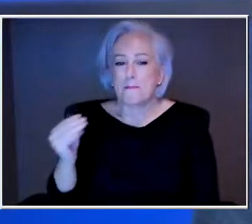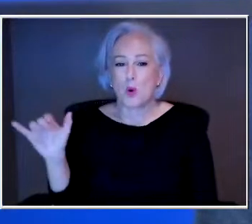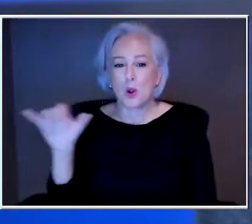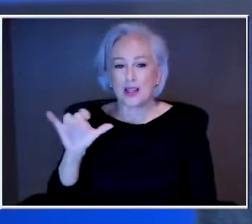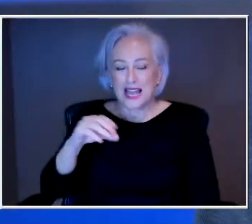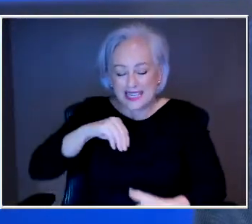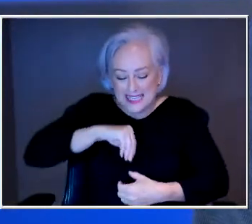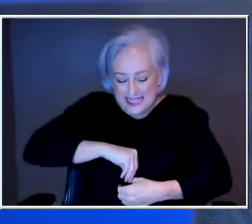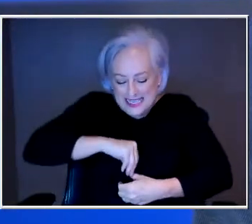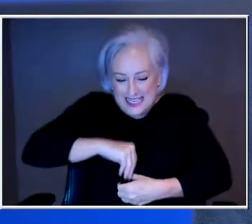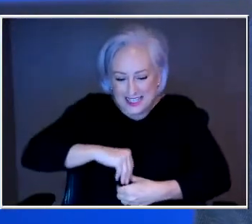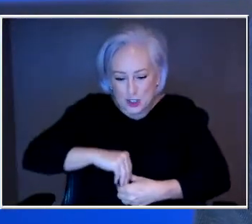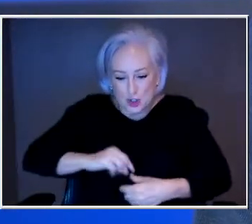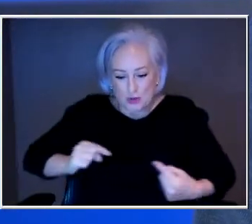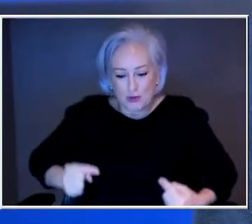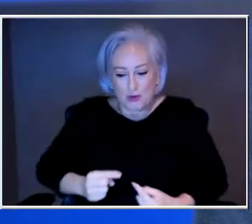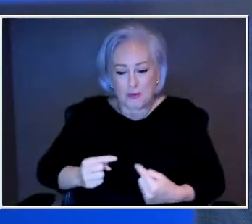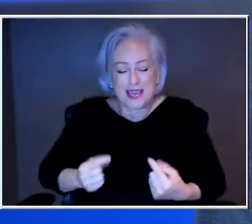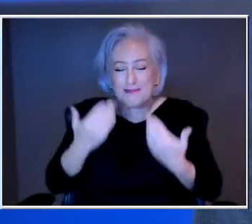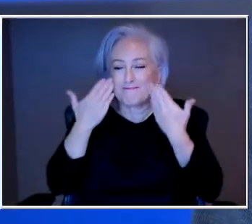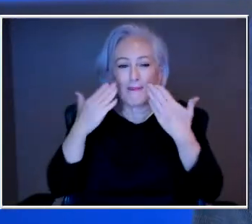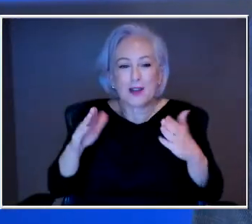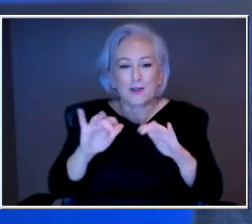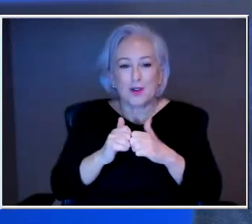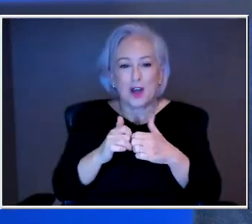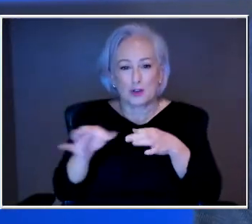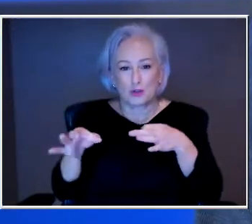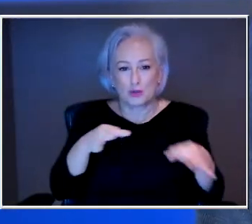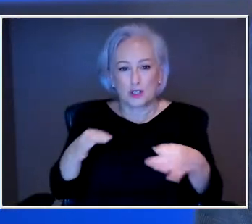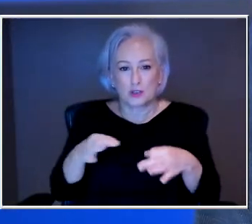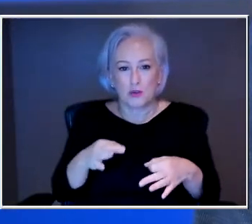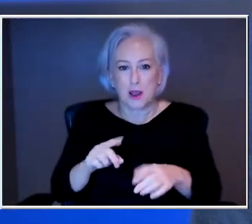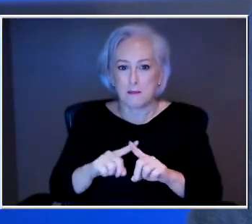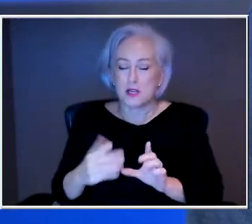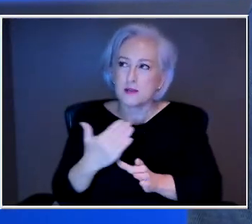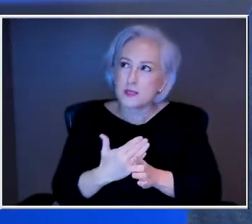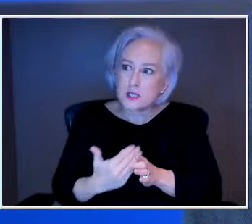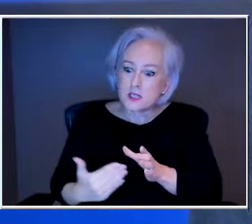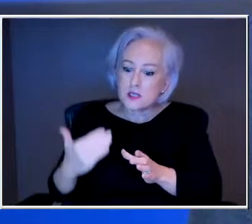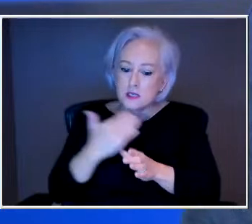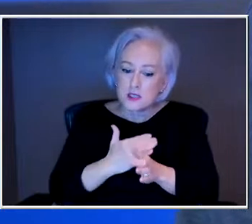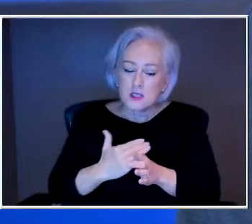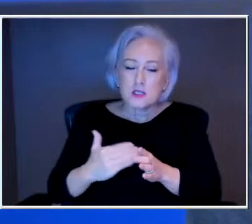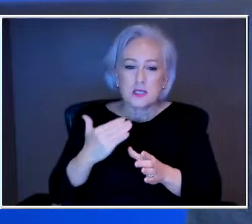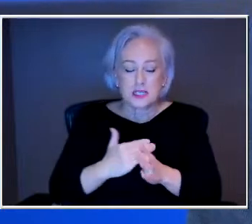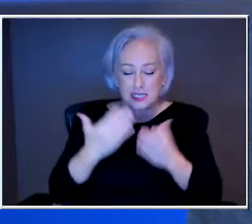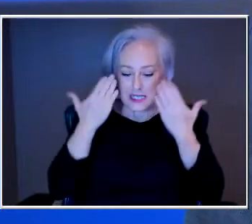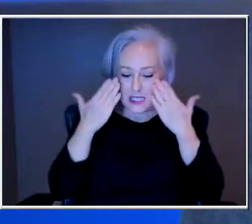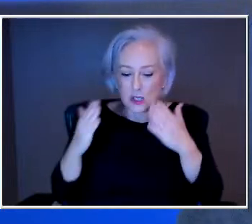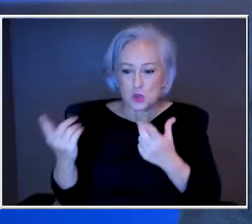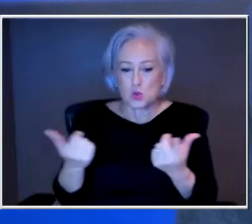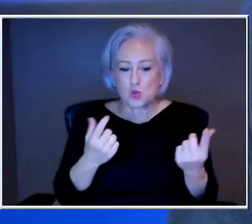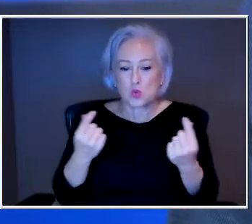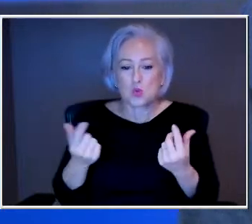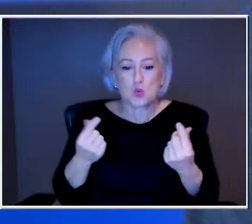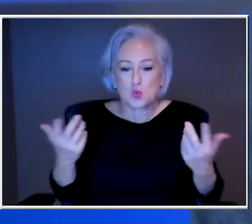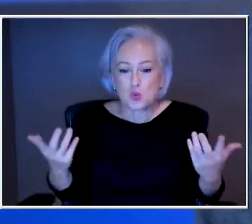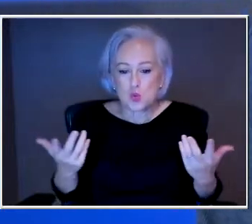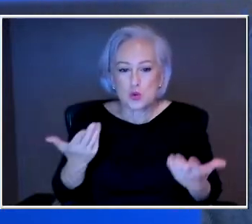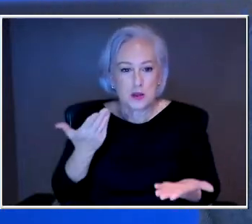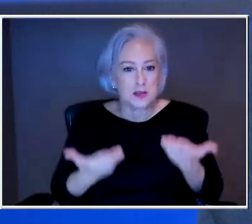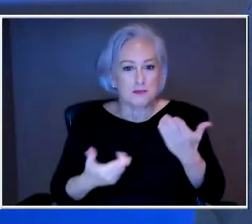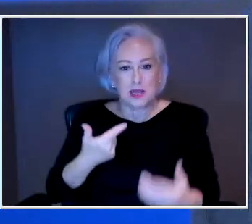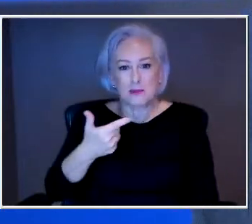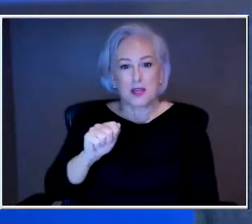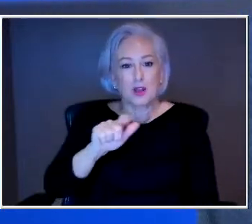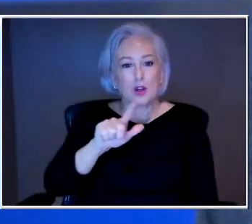to really describe it, but it was really bothersome, and I didn't know what it was. I didn't know if there was something wrong with my gallbladder. I had some type of ulcer.